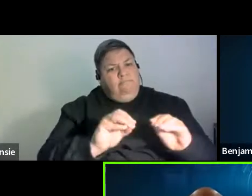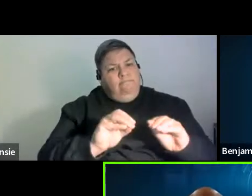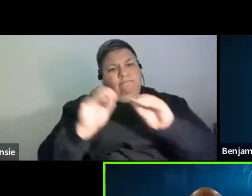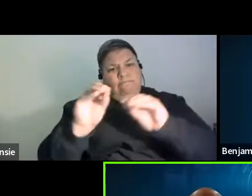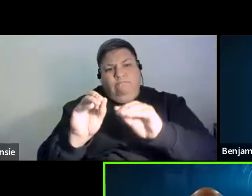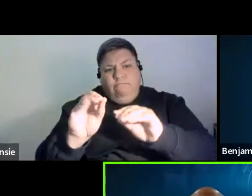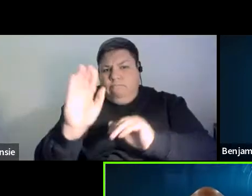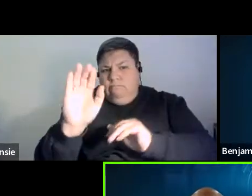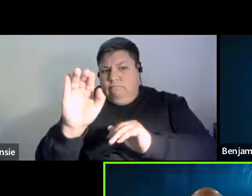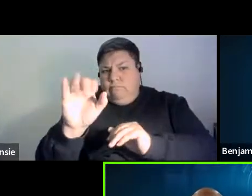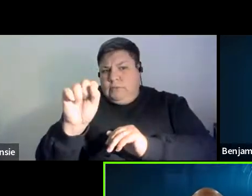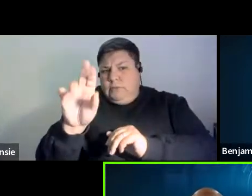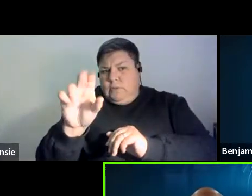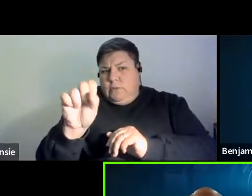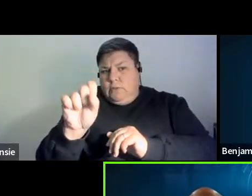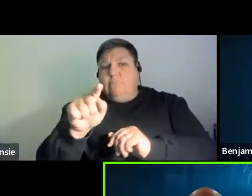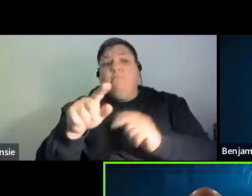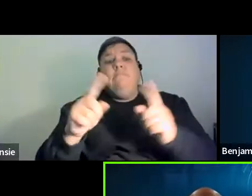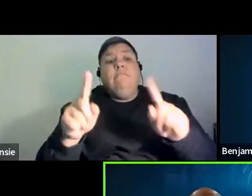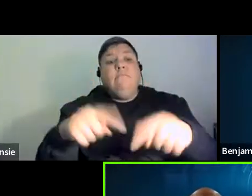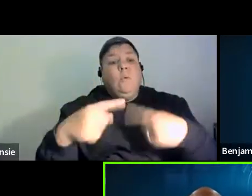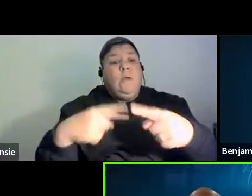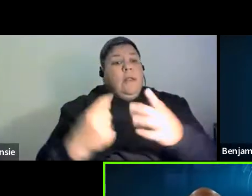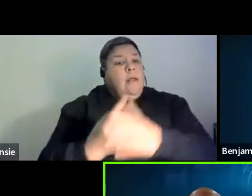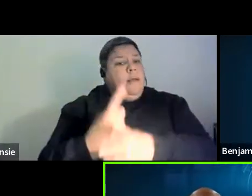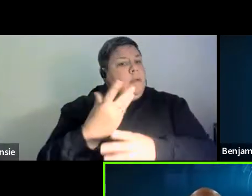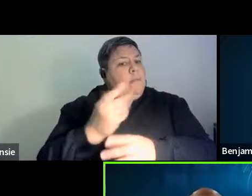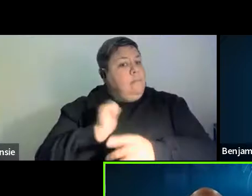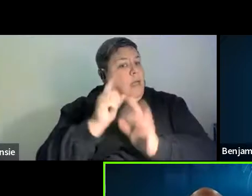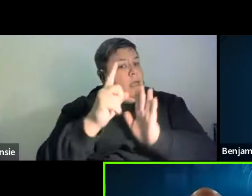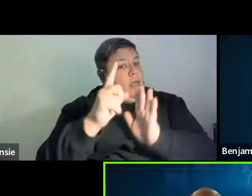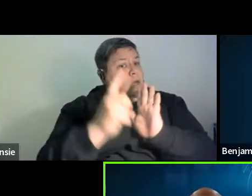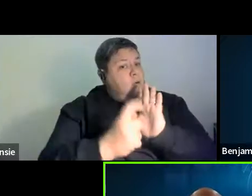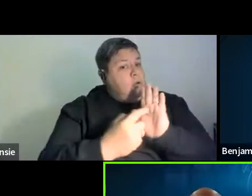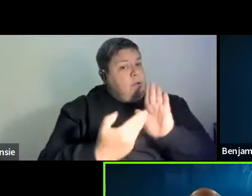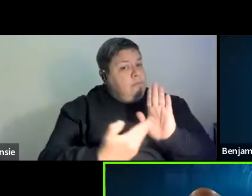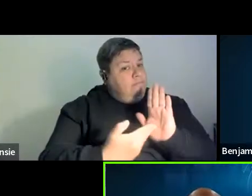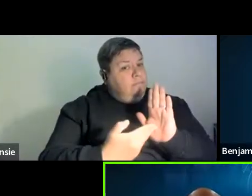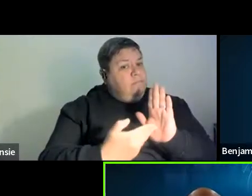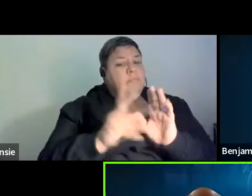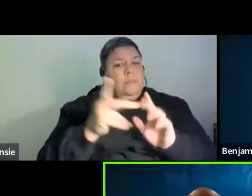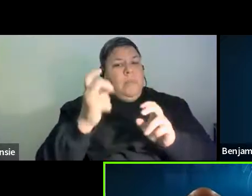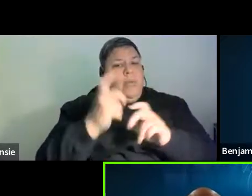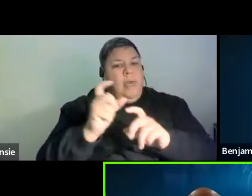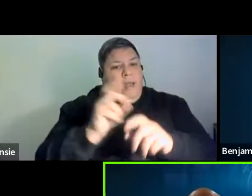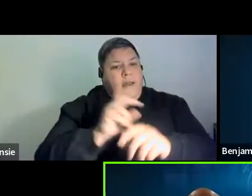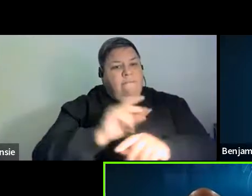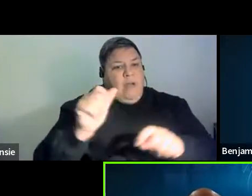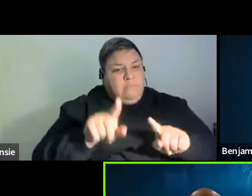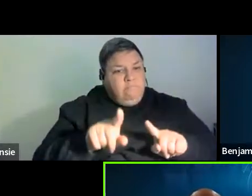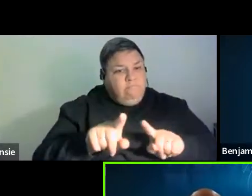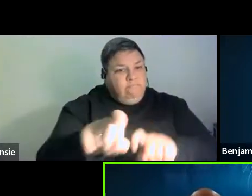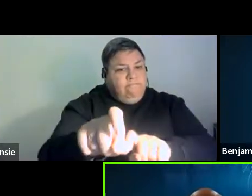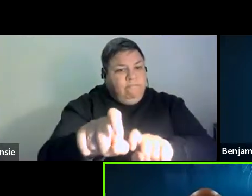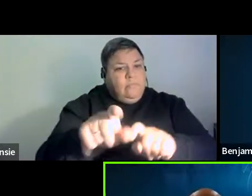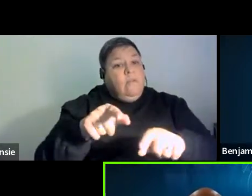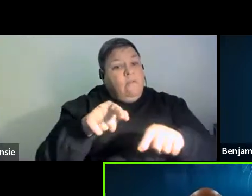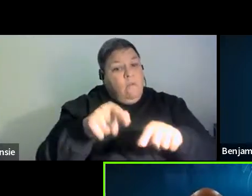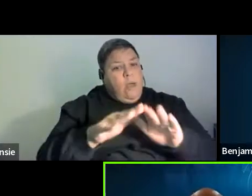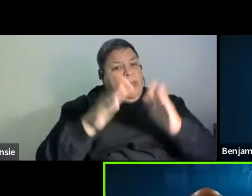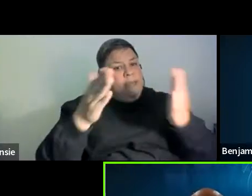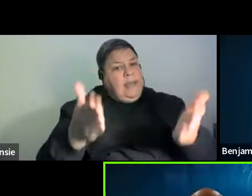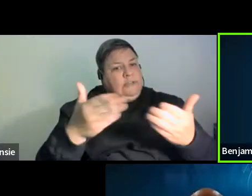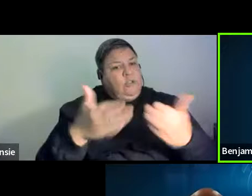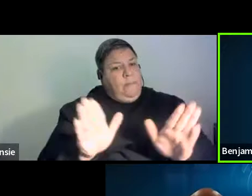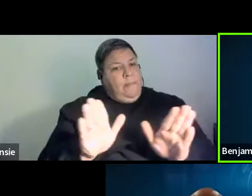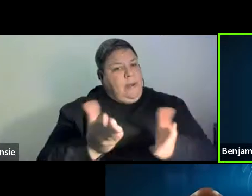provided by SARS to escalate your query. This can maybe try and fast track the process of that case. Okay, thank you,